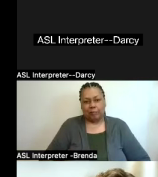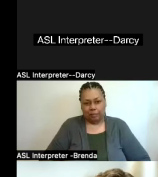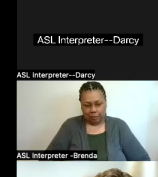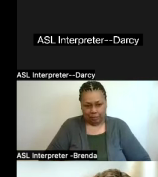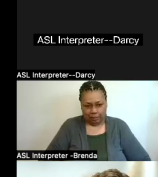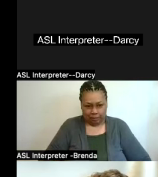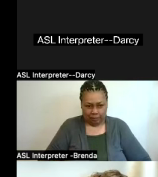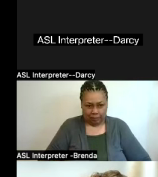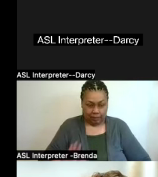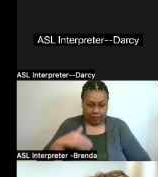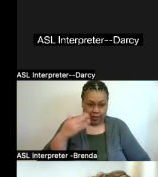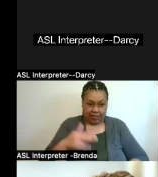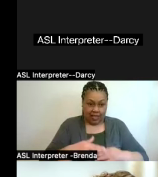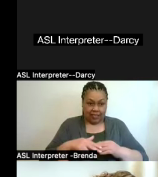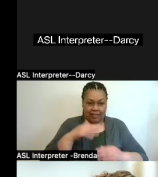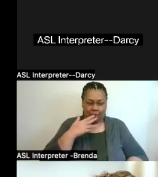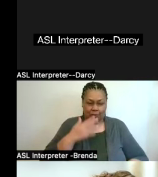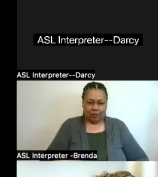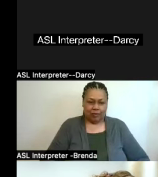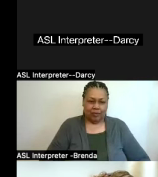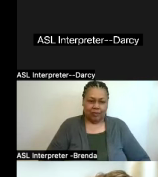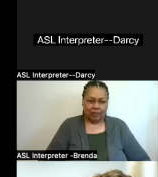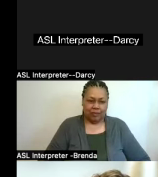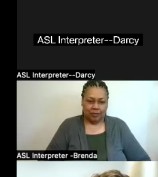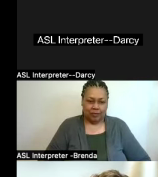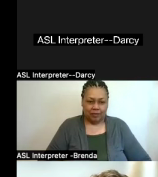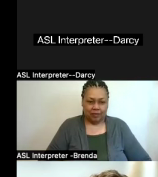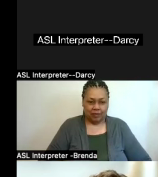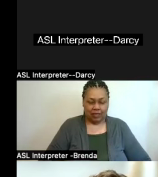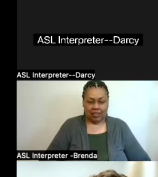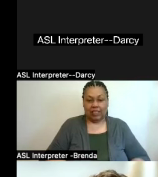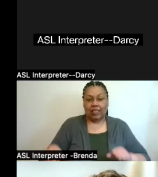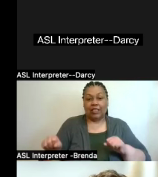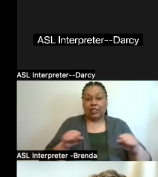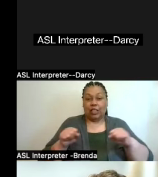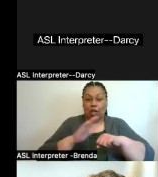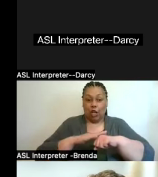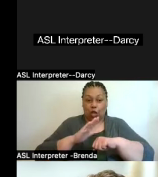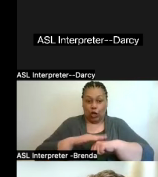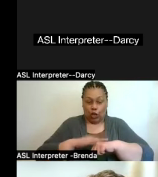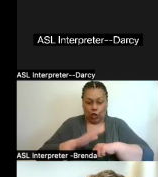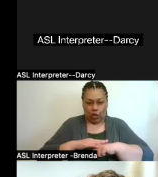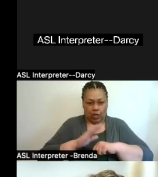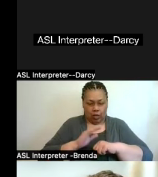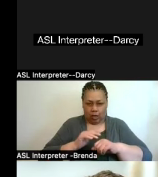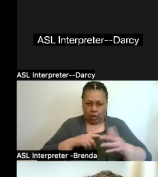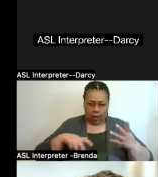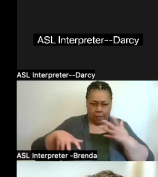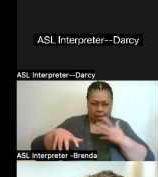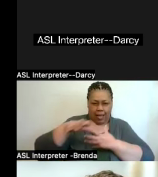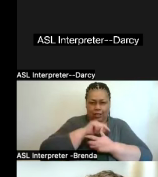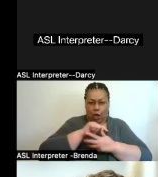So next slide, please. Thank you. So yeah, so like I said, Shake Alert combines the magnitude estimates from all three